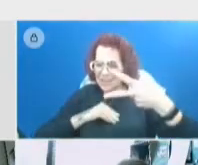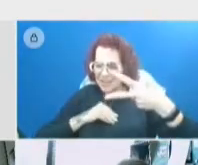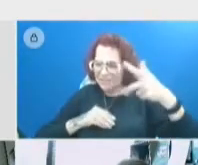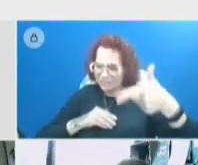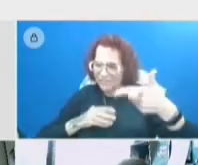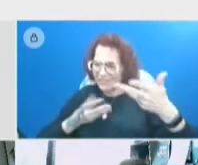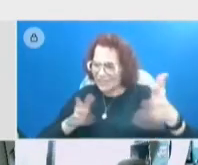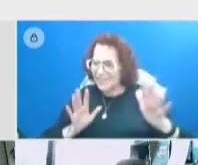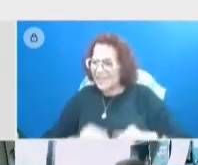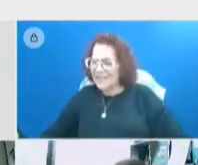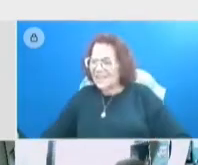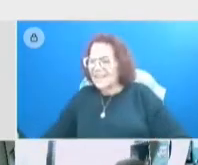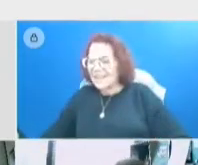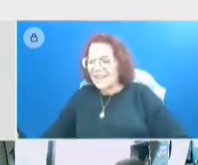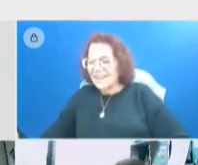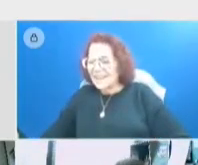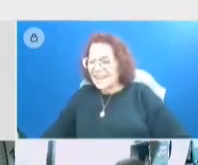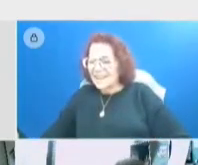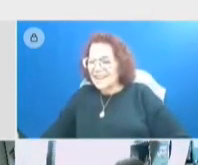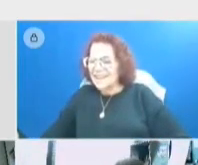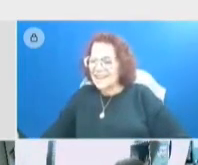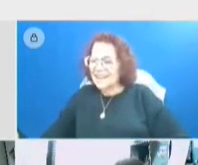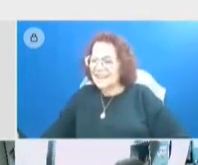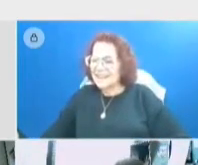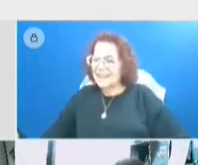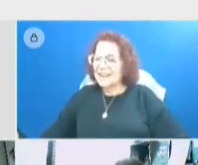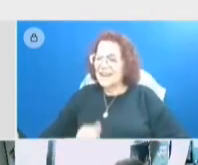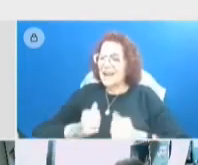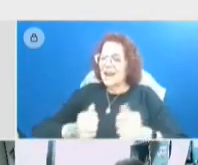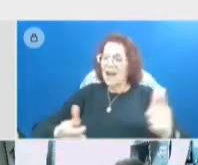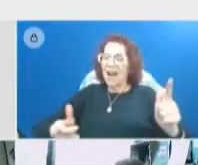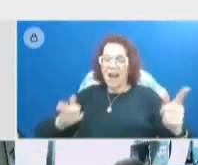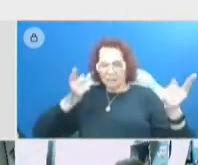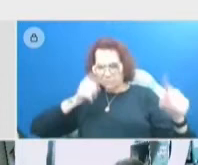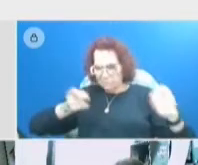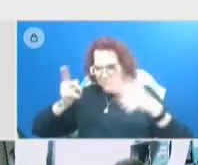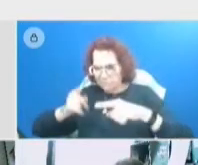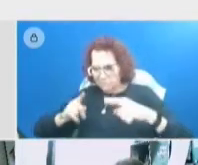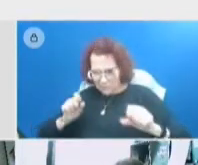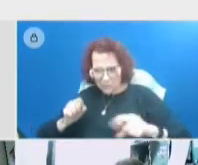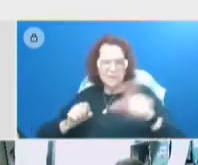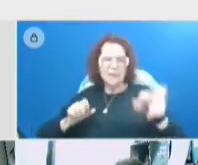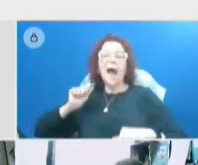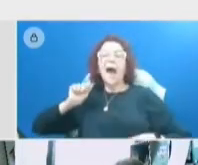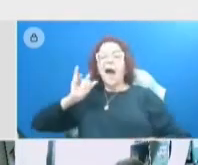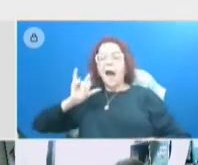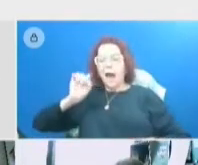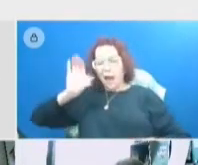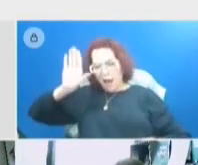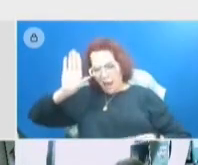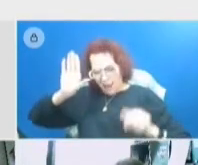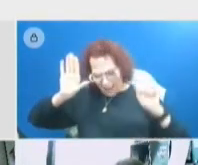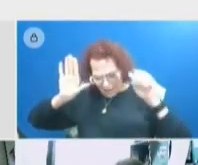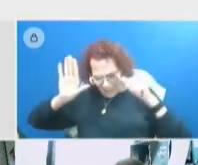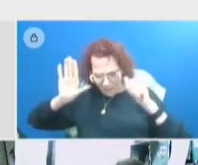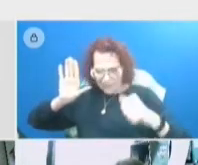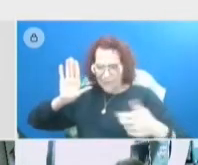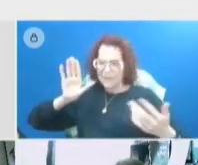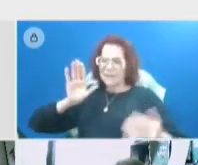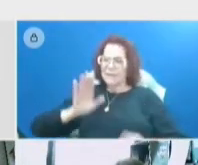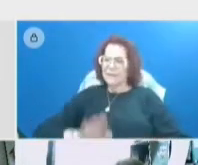All right. Those in favor, say aye. Aye. Aye. Opposed? All right.